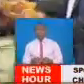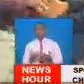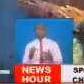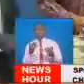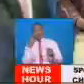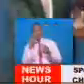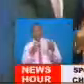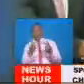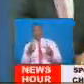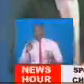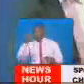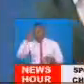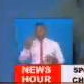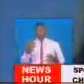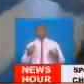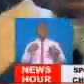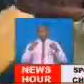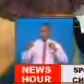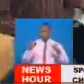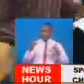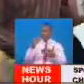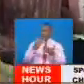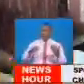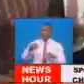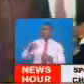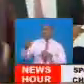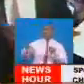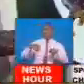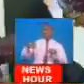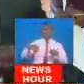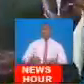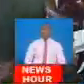Sports Minister, the Education Minister, and some schools that run chess programs.